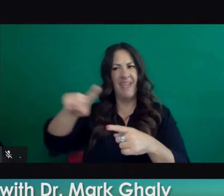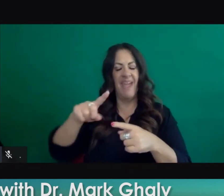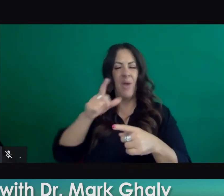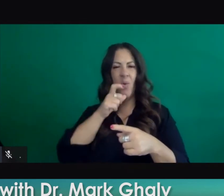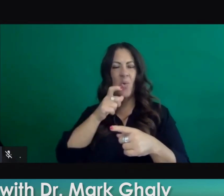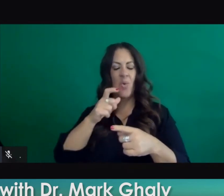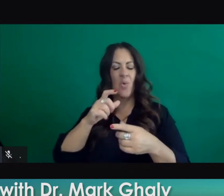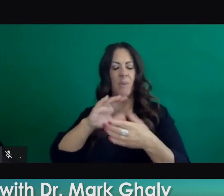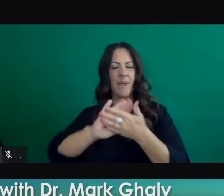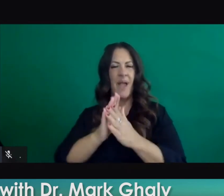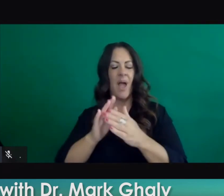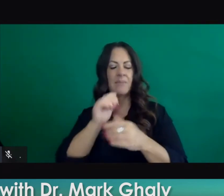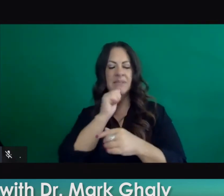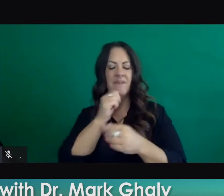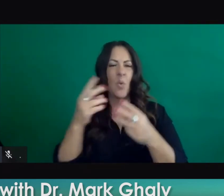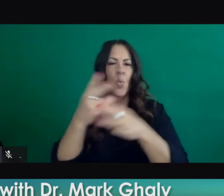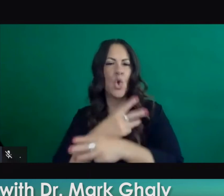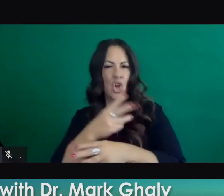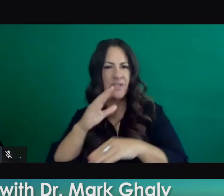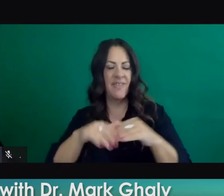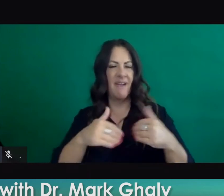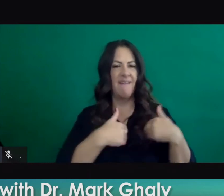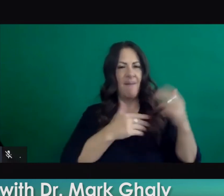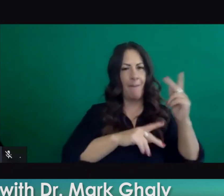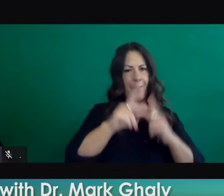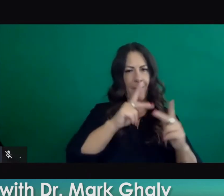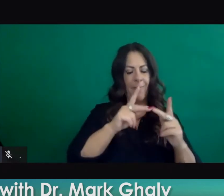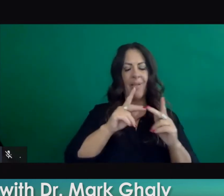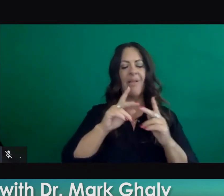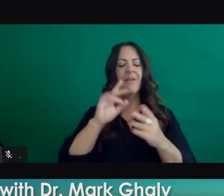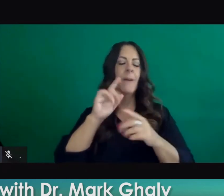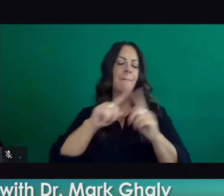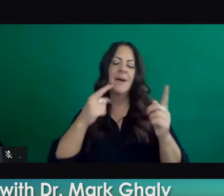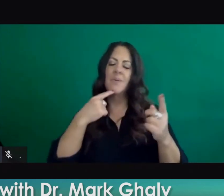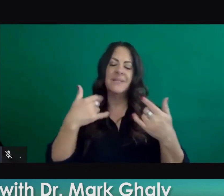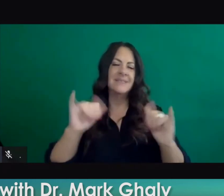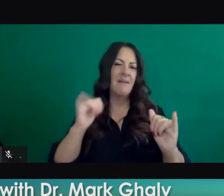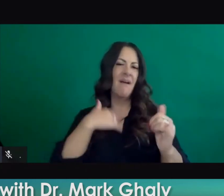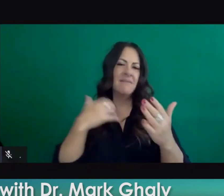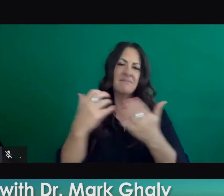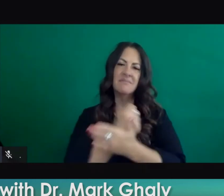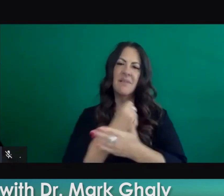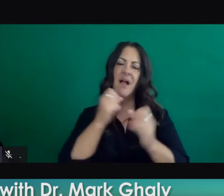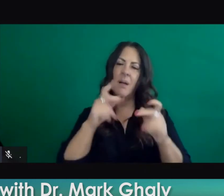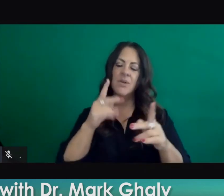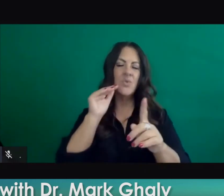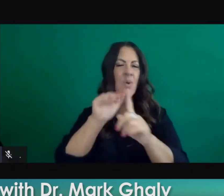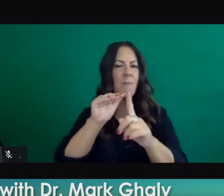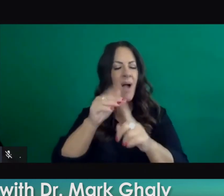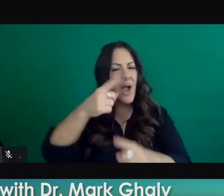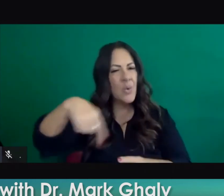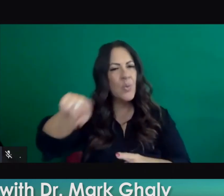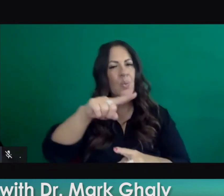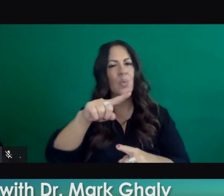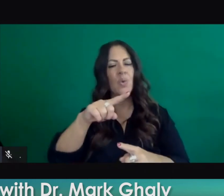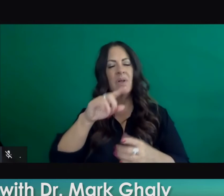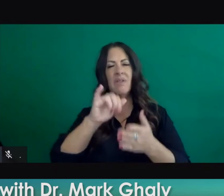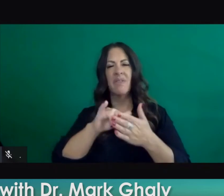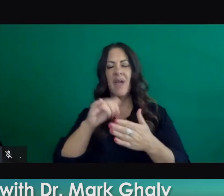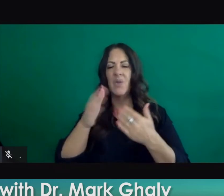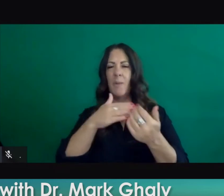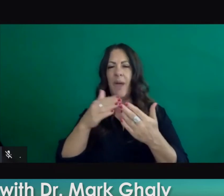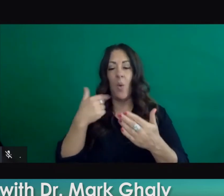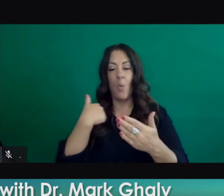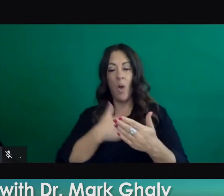may have pretty serious outcomes. So it's just an opportunity to remind us that all of the tools that